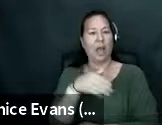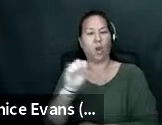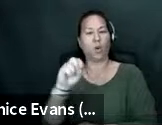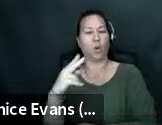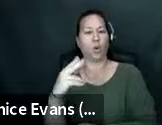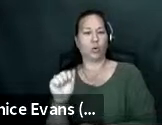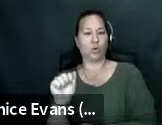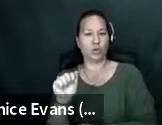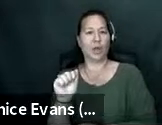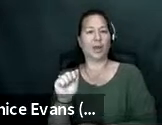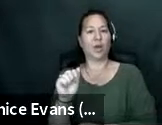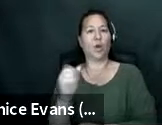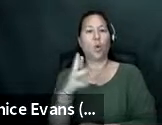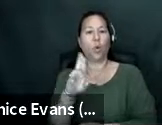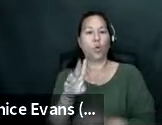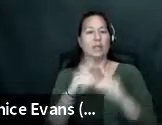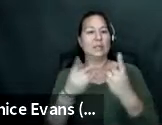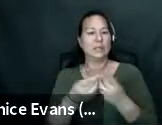employer-related questions.